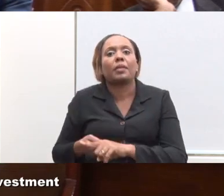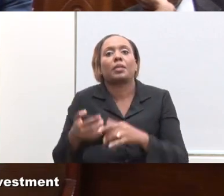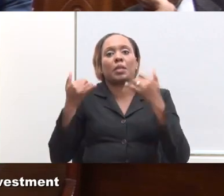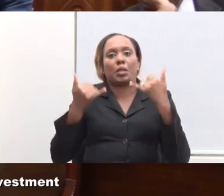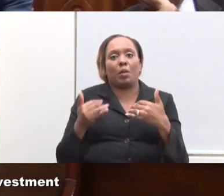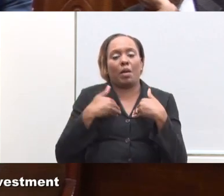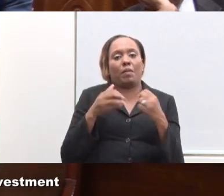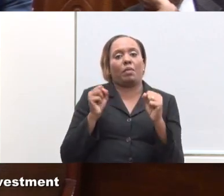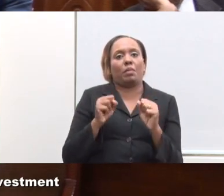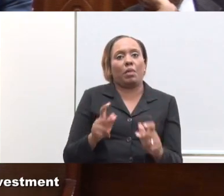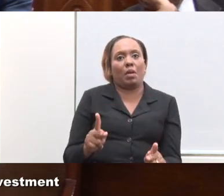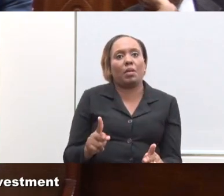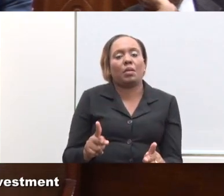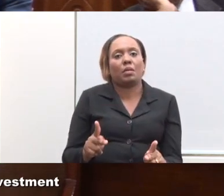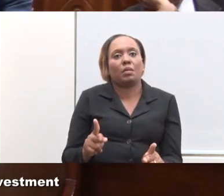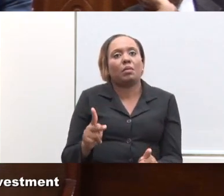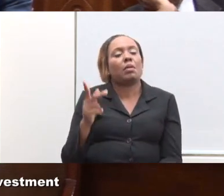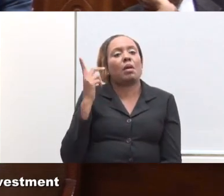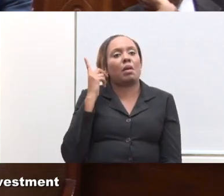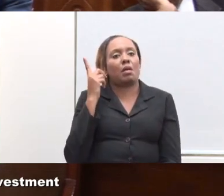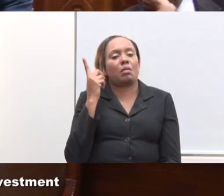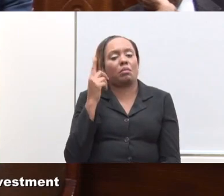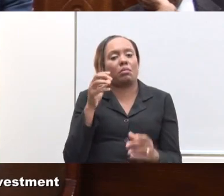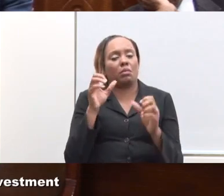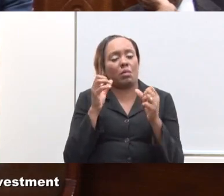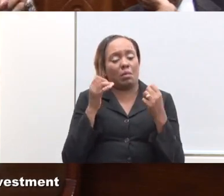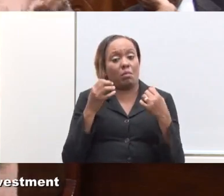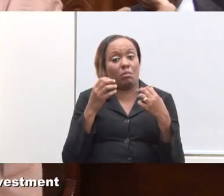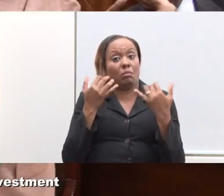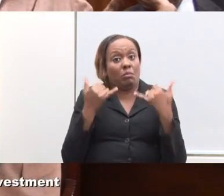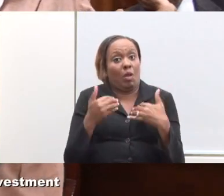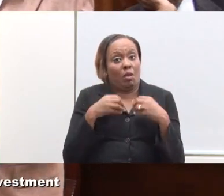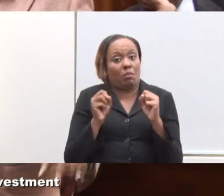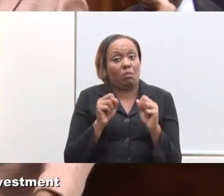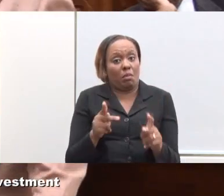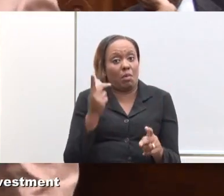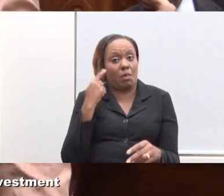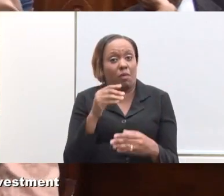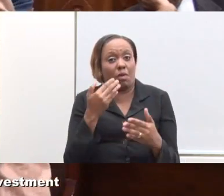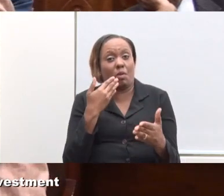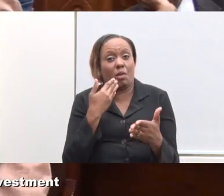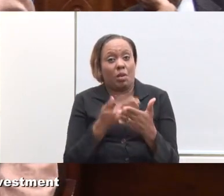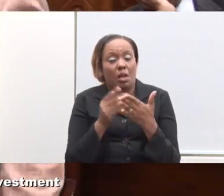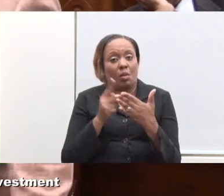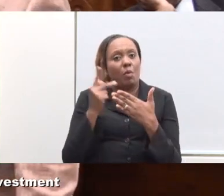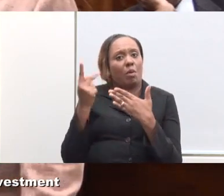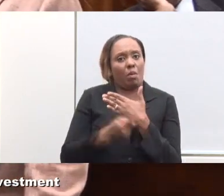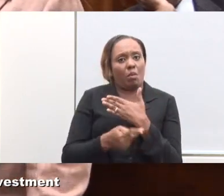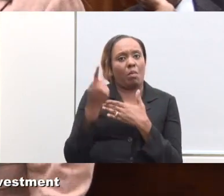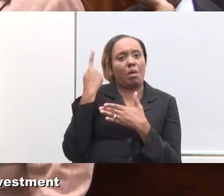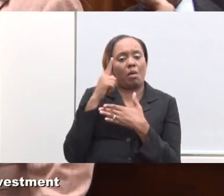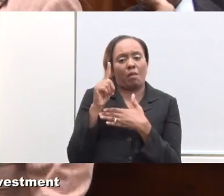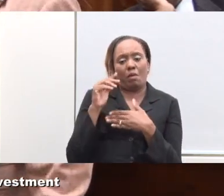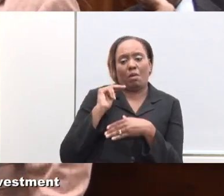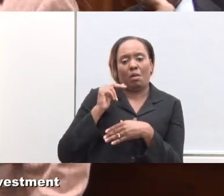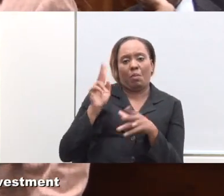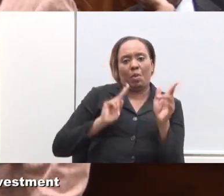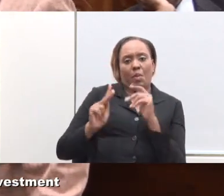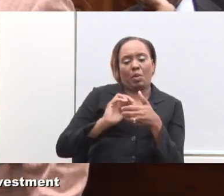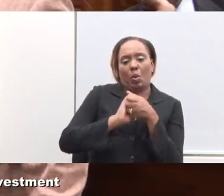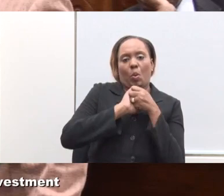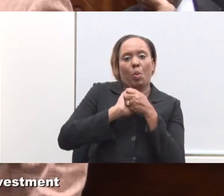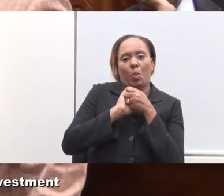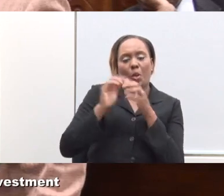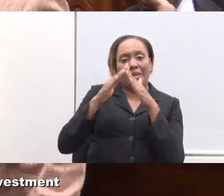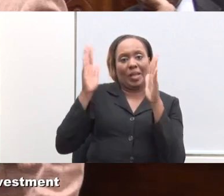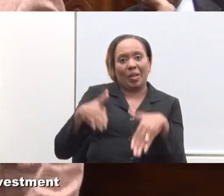of the most affordable home ownership programs that I would like to believe in time, because of the government's